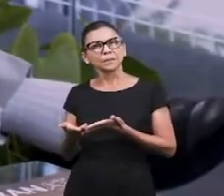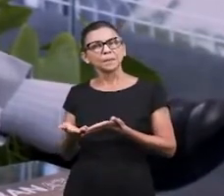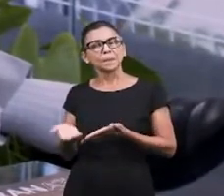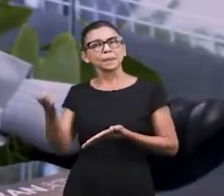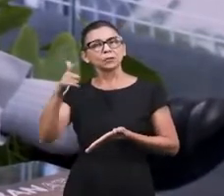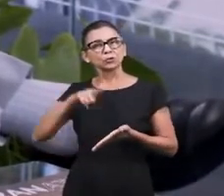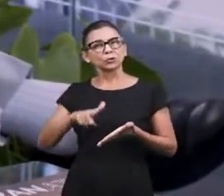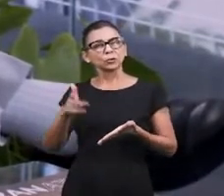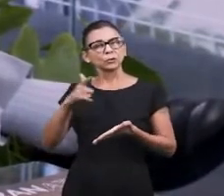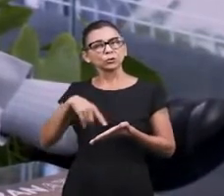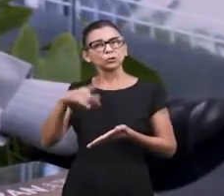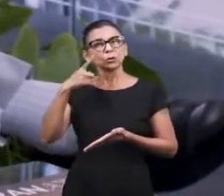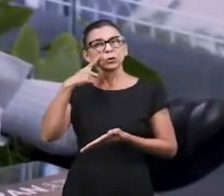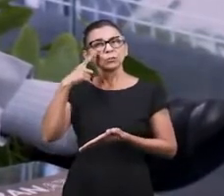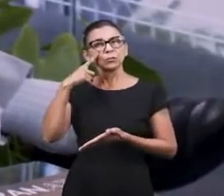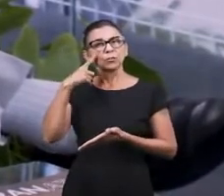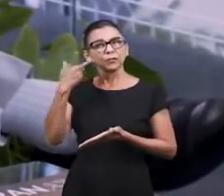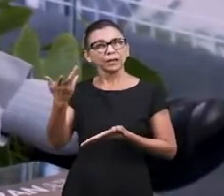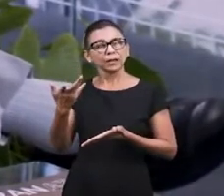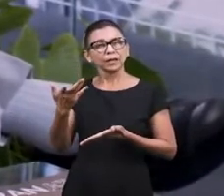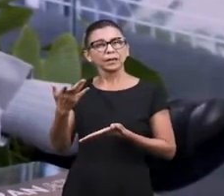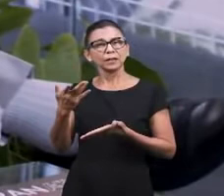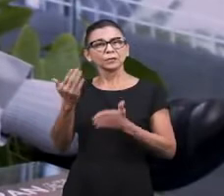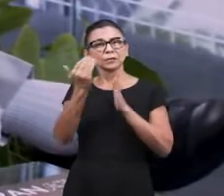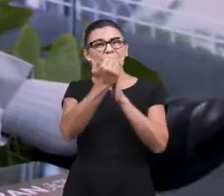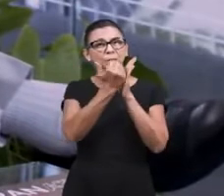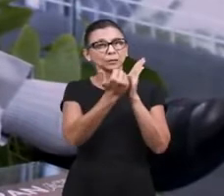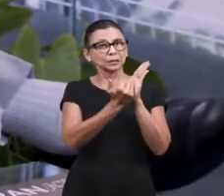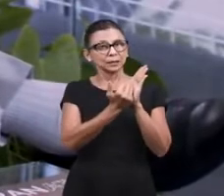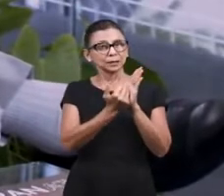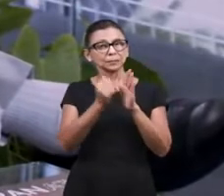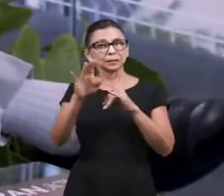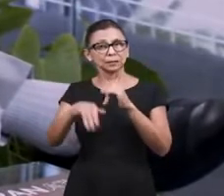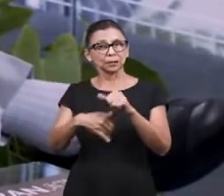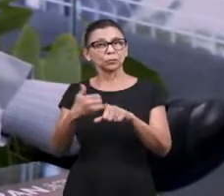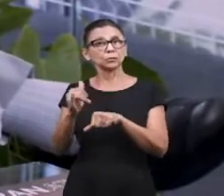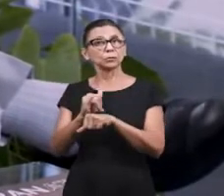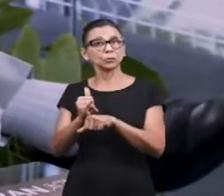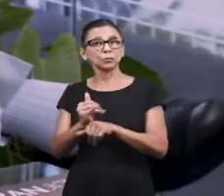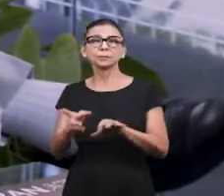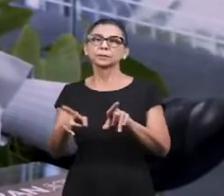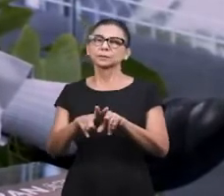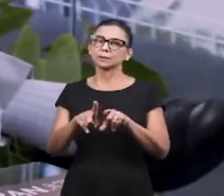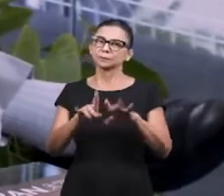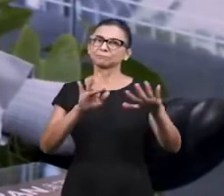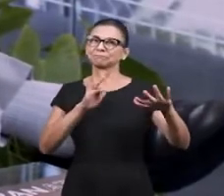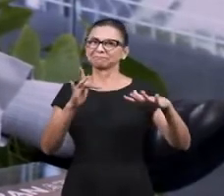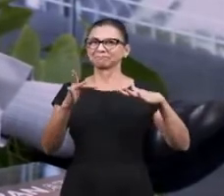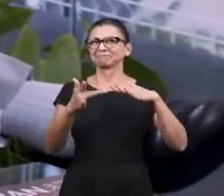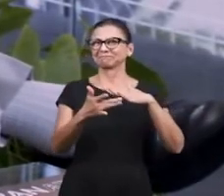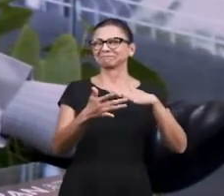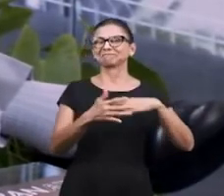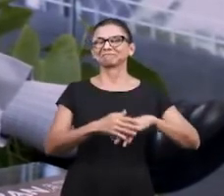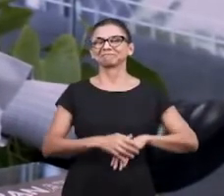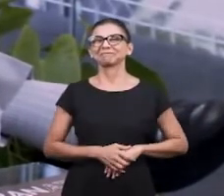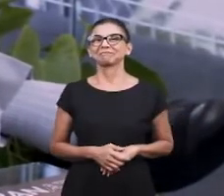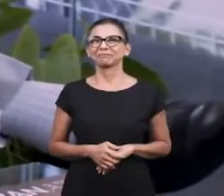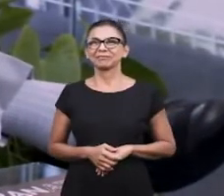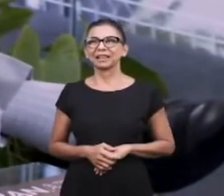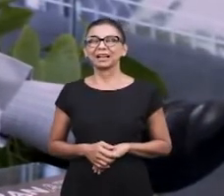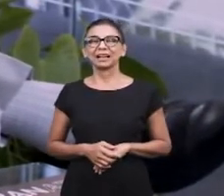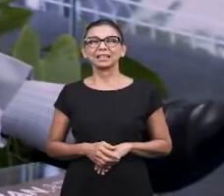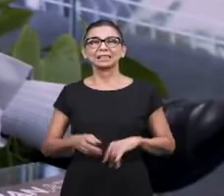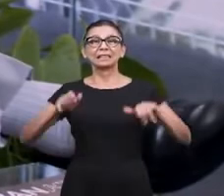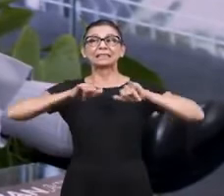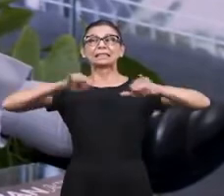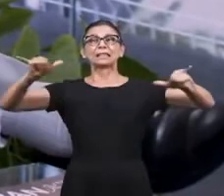the program through Maranatha Christian Church's YouTube channel. In addition, also our applications.